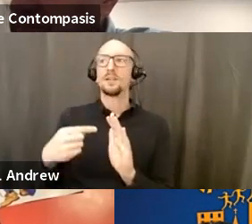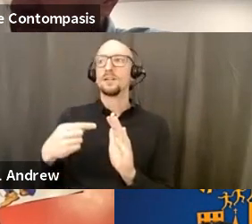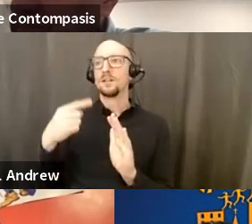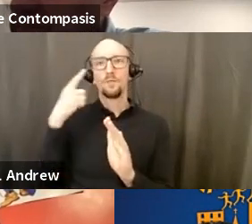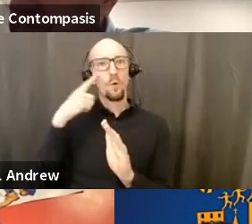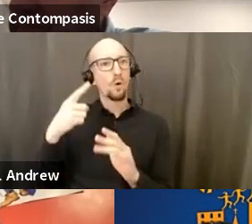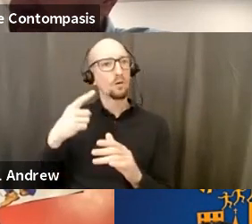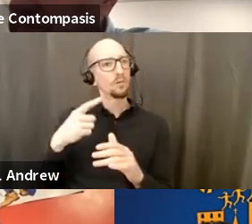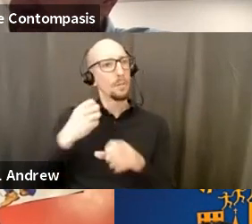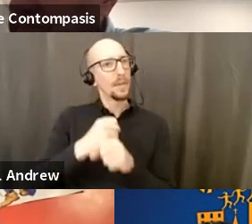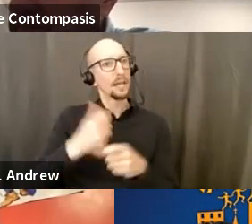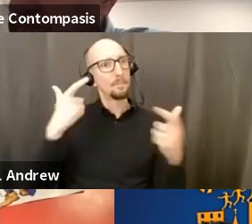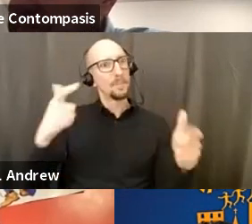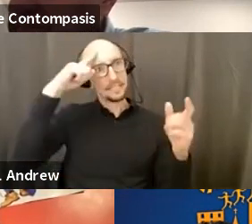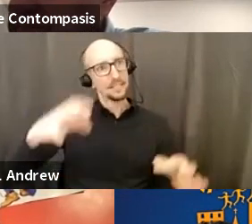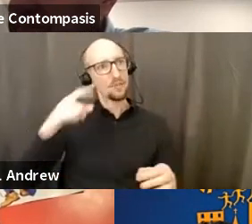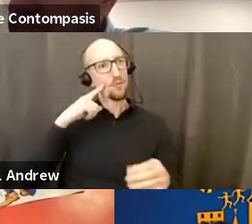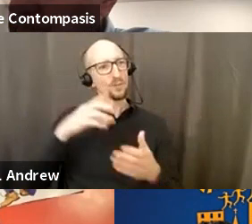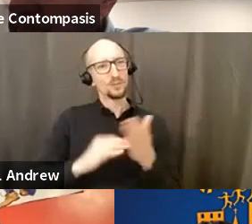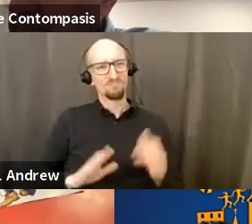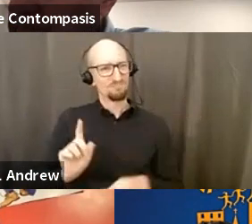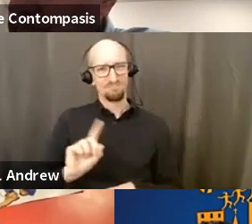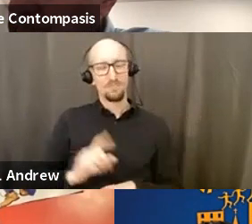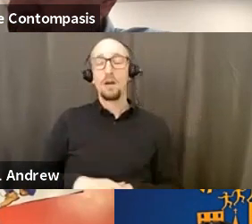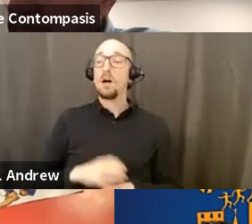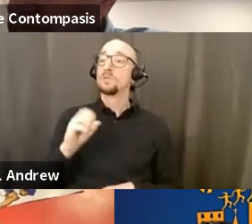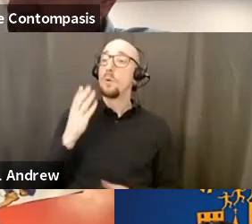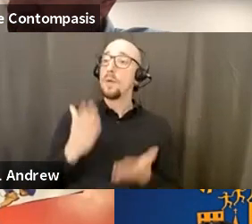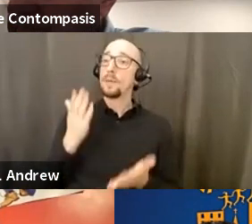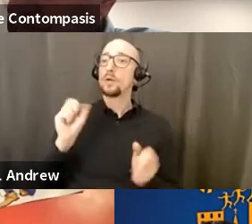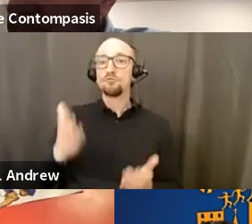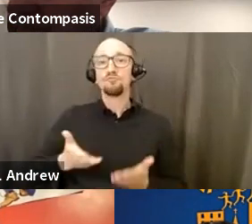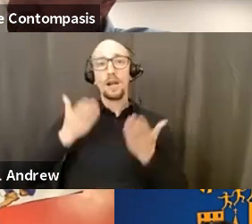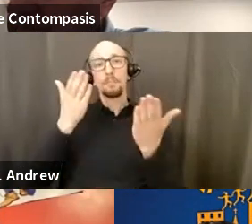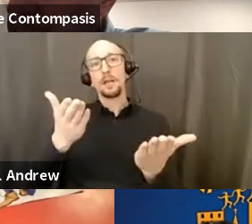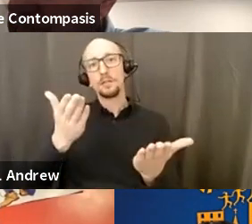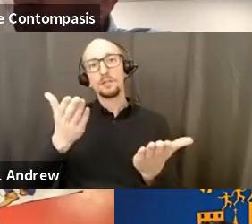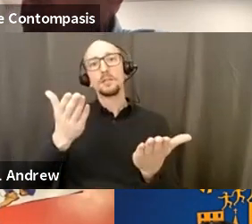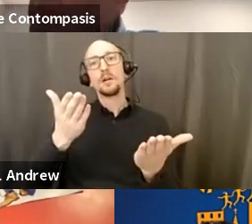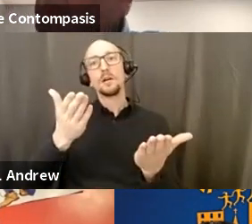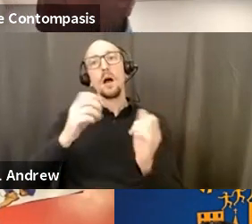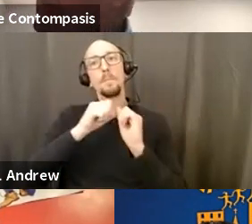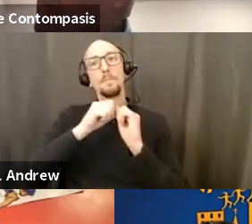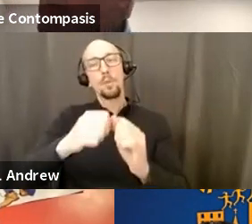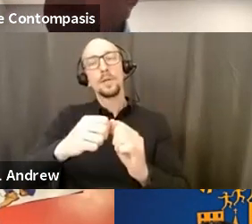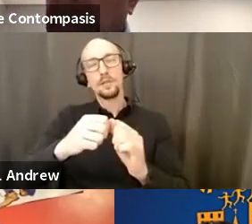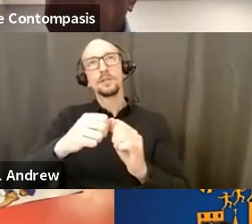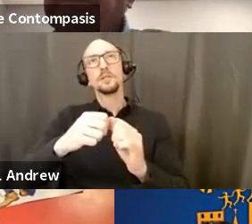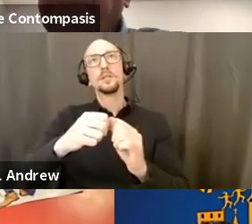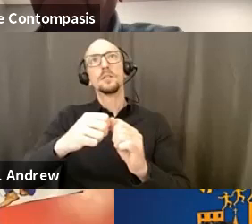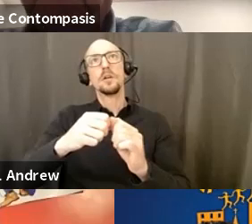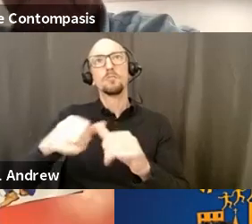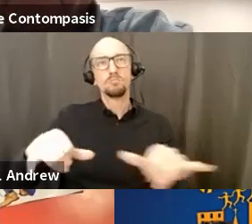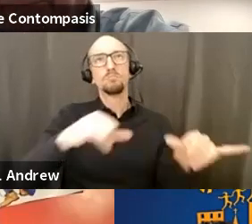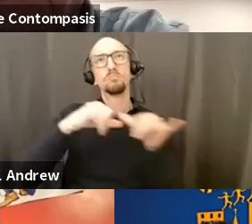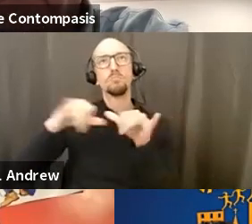So I was wondering, could our recommendation be a permanent one with a 1-year exception, where if